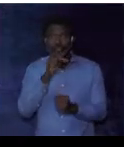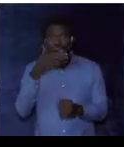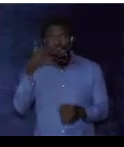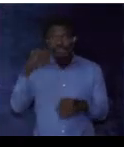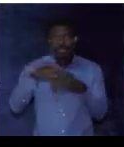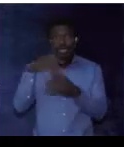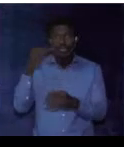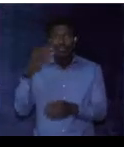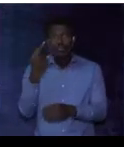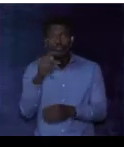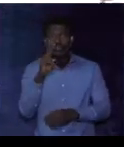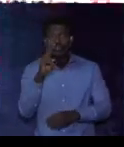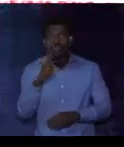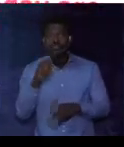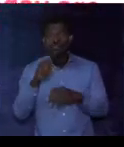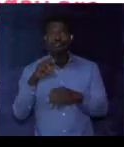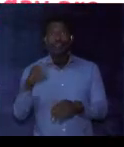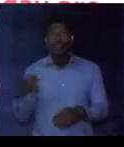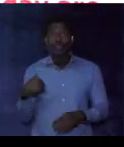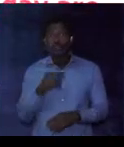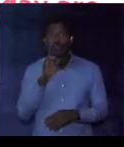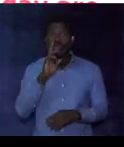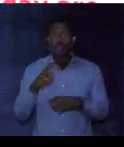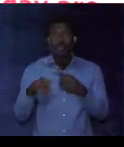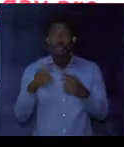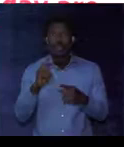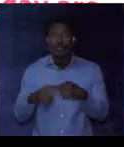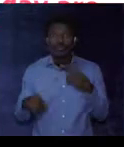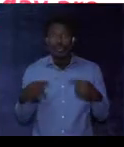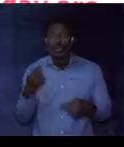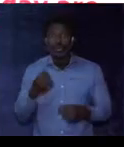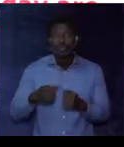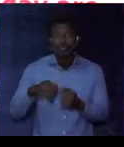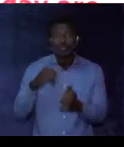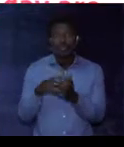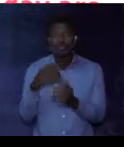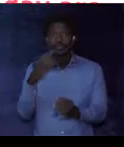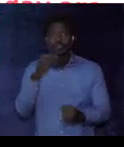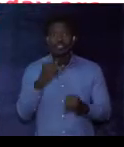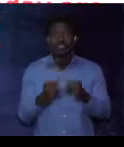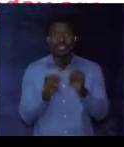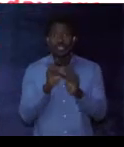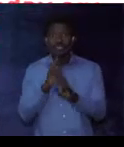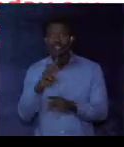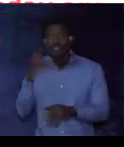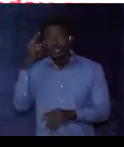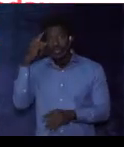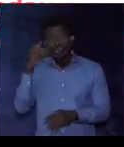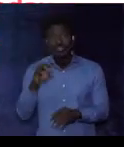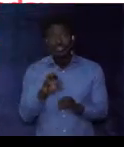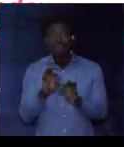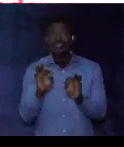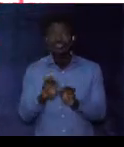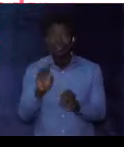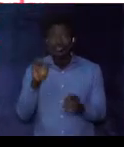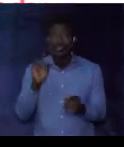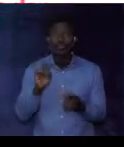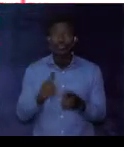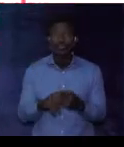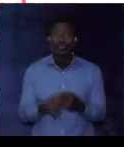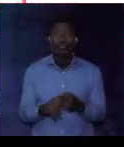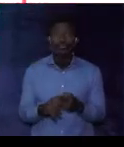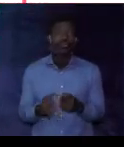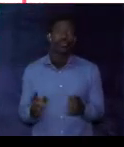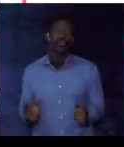better out of the two. So you are going to argue about it. The end result is formulated